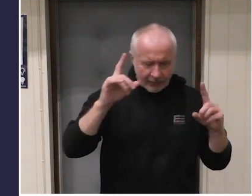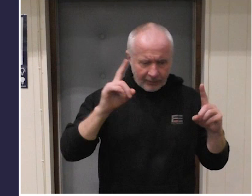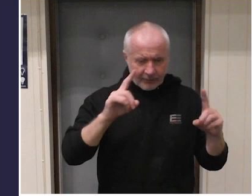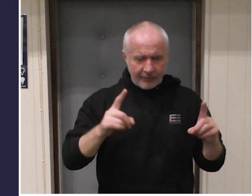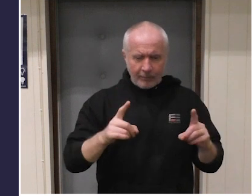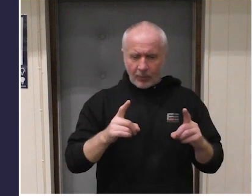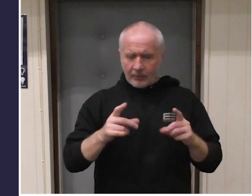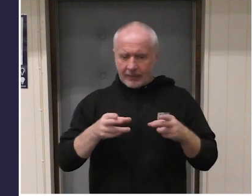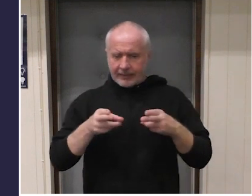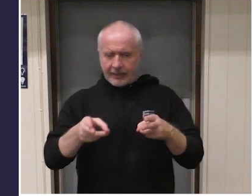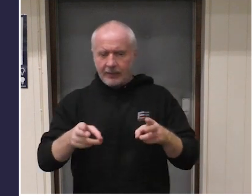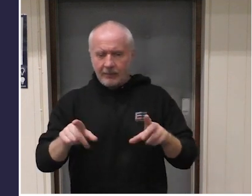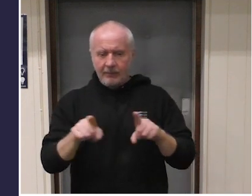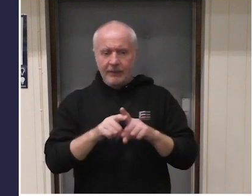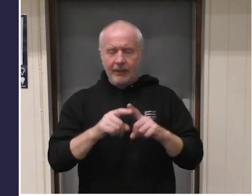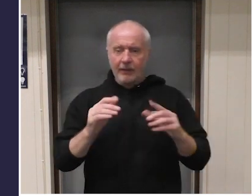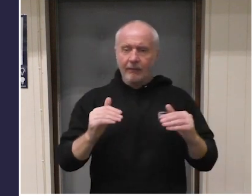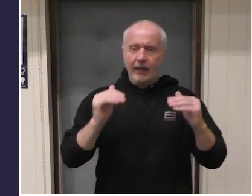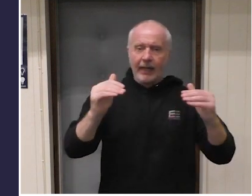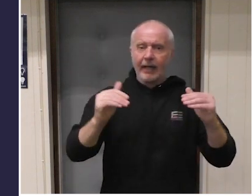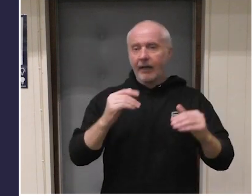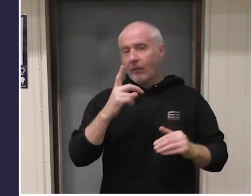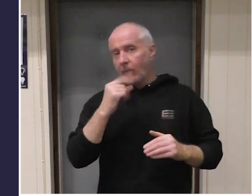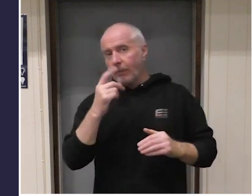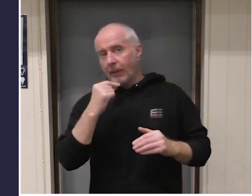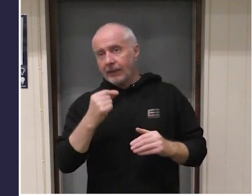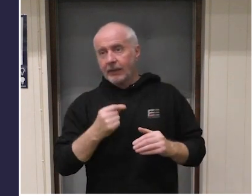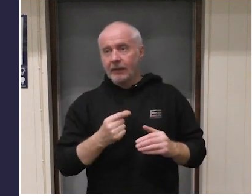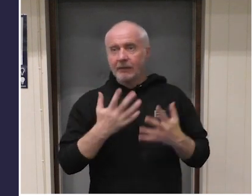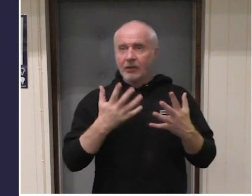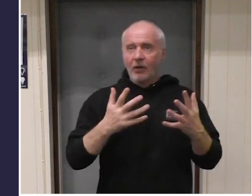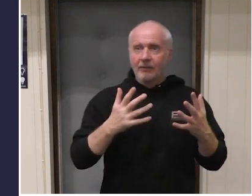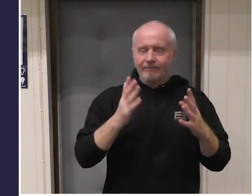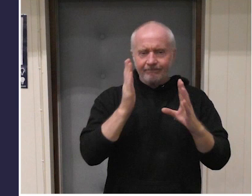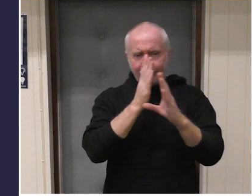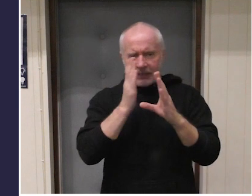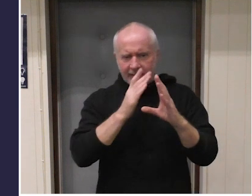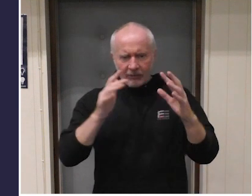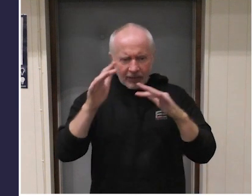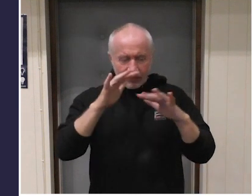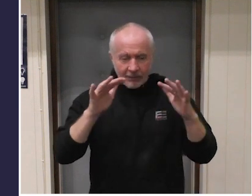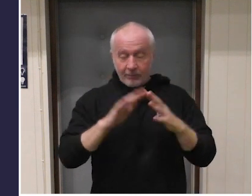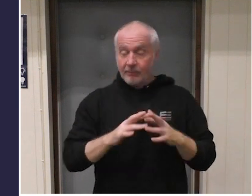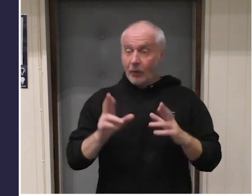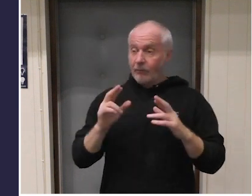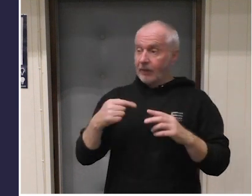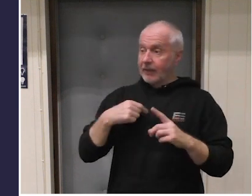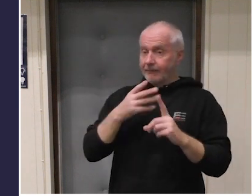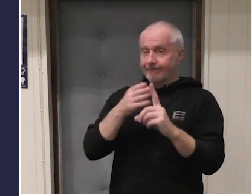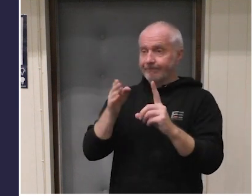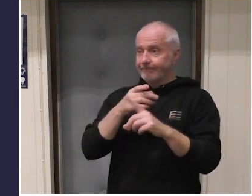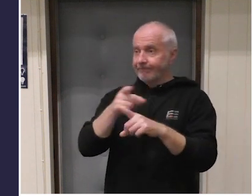towards states of higher probability. Yeah? It's not that mysterious, and hopefully I'll convince you of that.